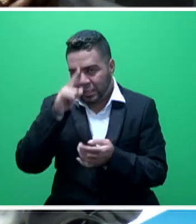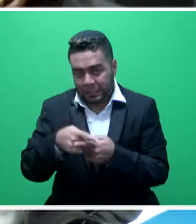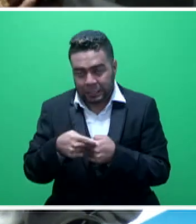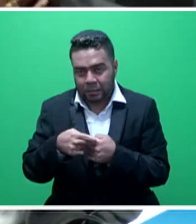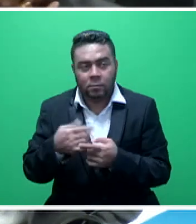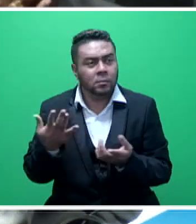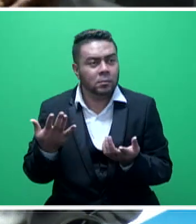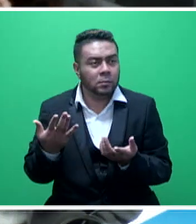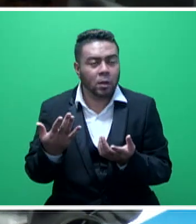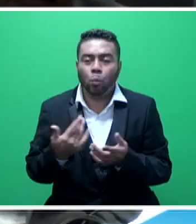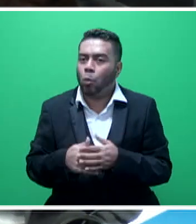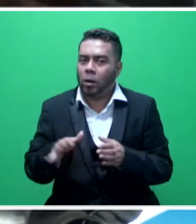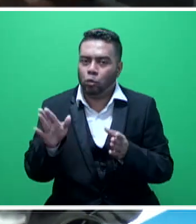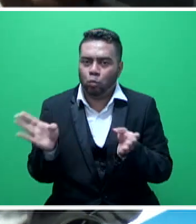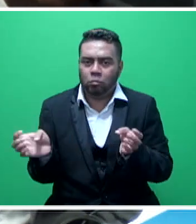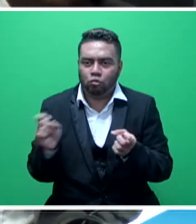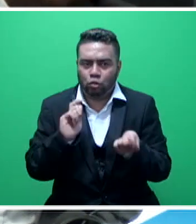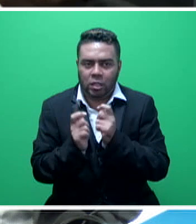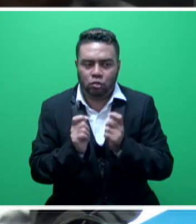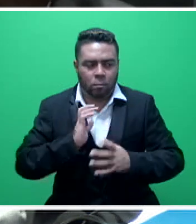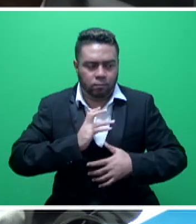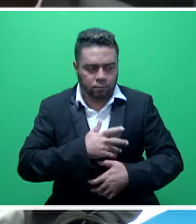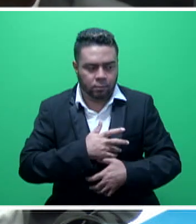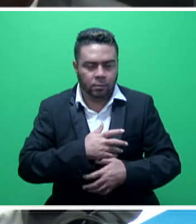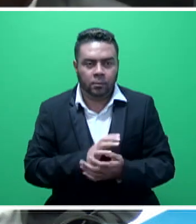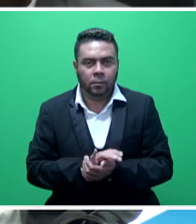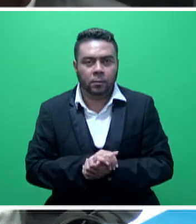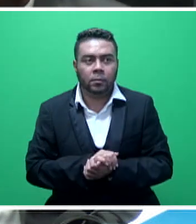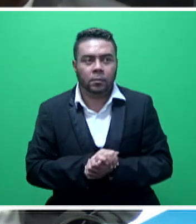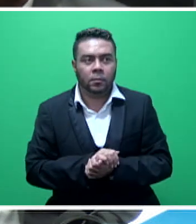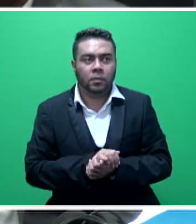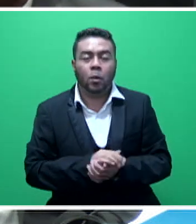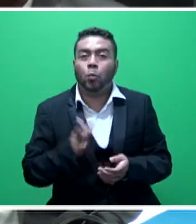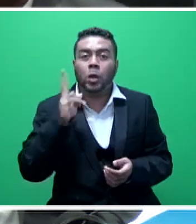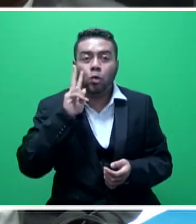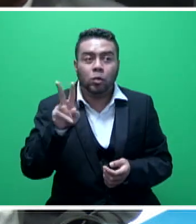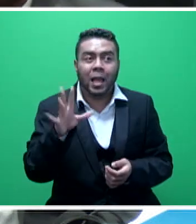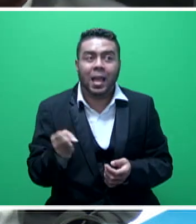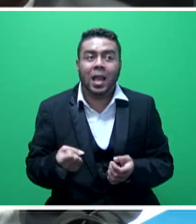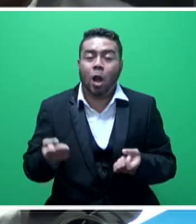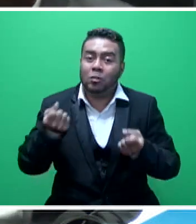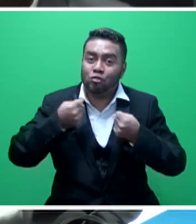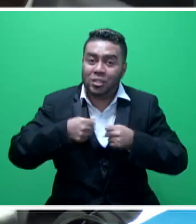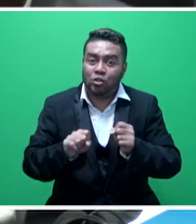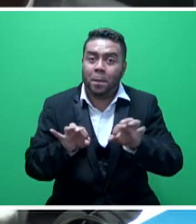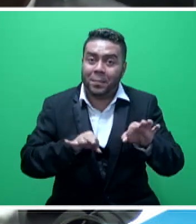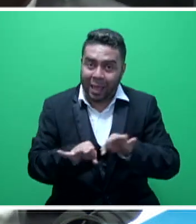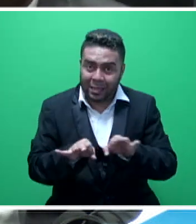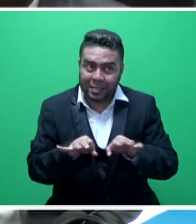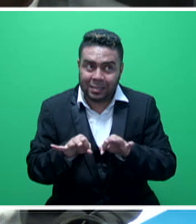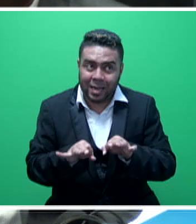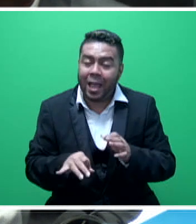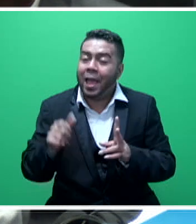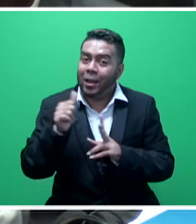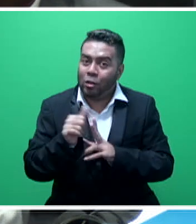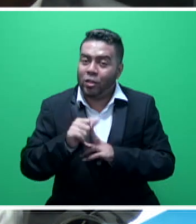began to also remodel our health service provision based on the universal health coverage. We've looked at our strategic plan and also the